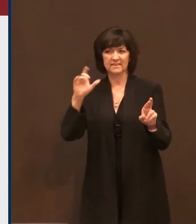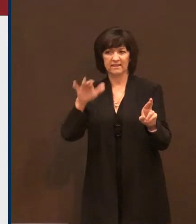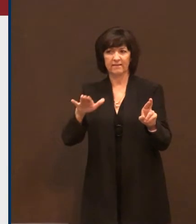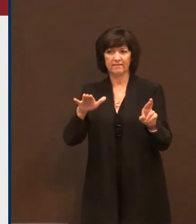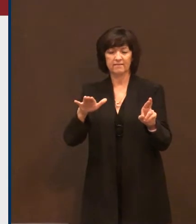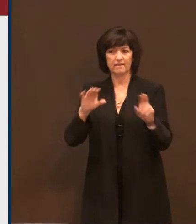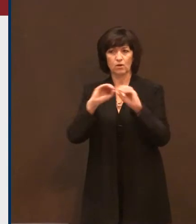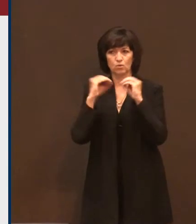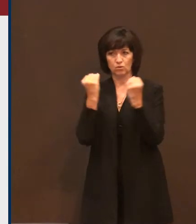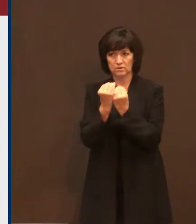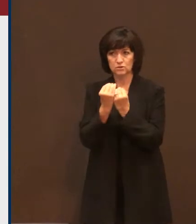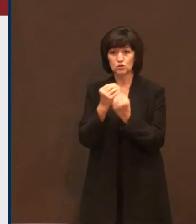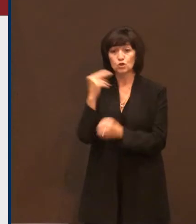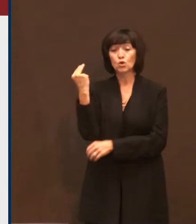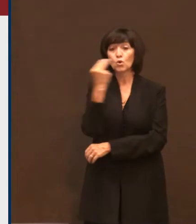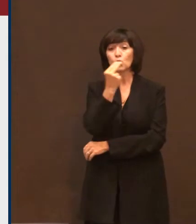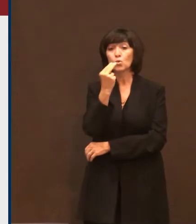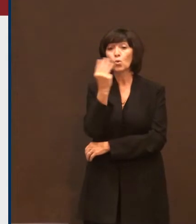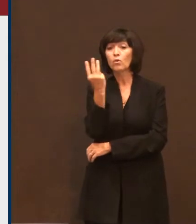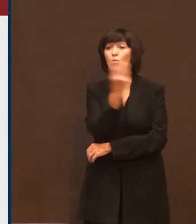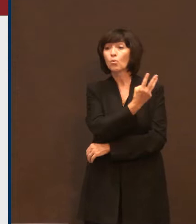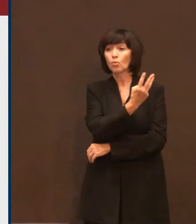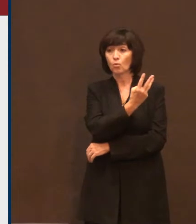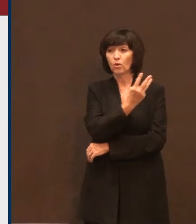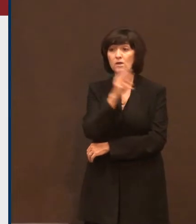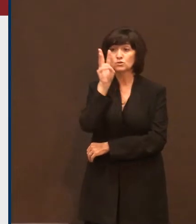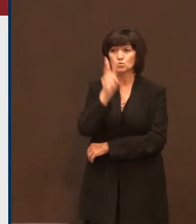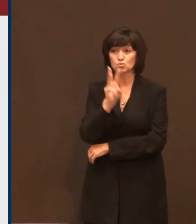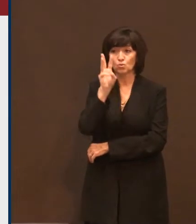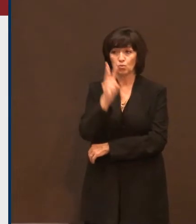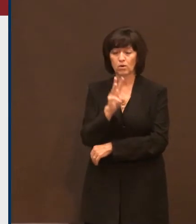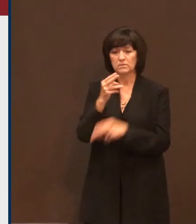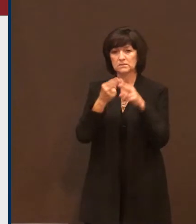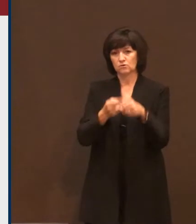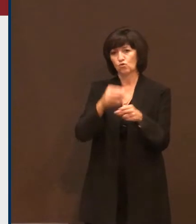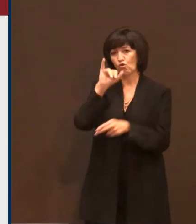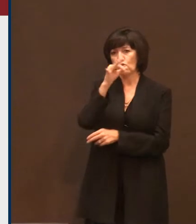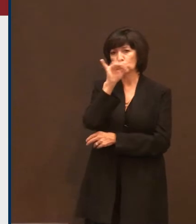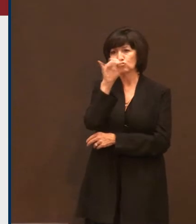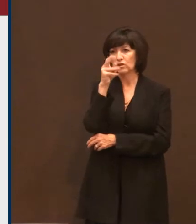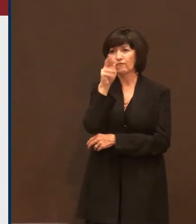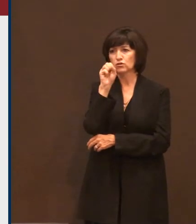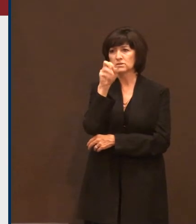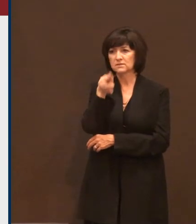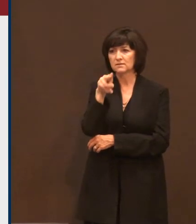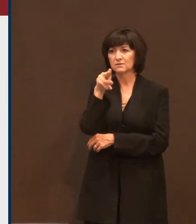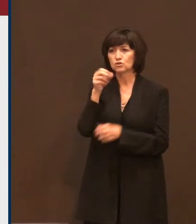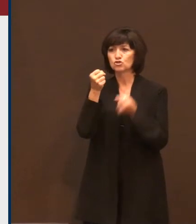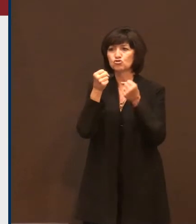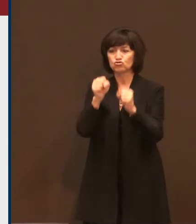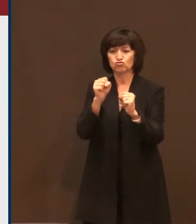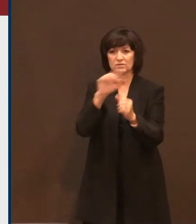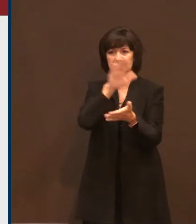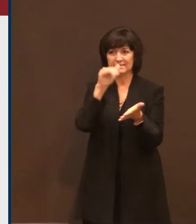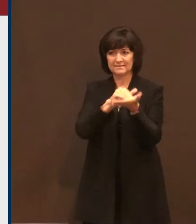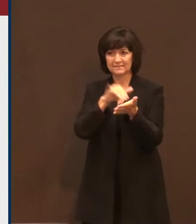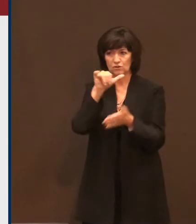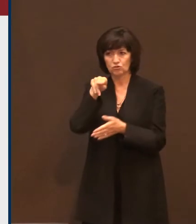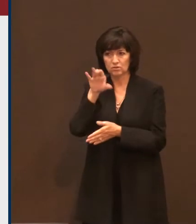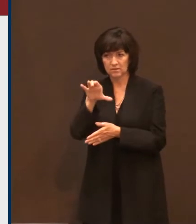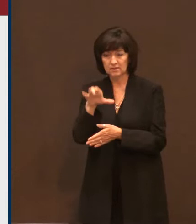Northwest Wilmington, it's Jefferson Street Center. In Eastside Wilmington, it's the Habitat for Humanity, Newcastle